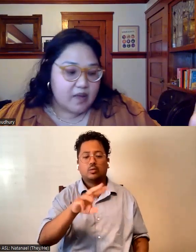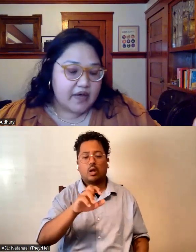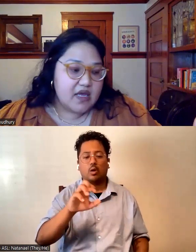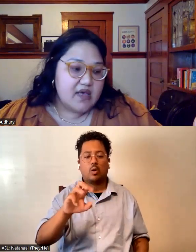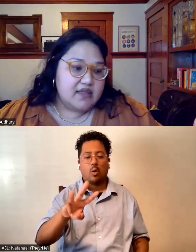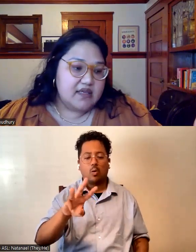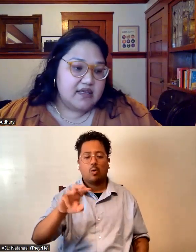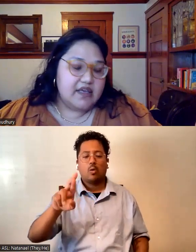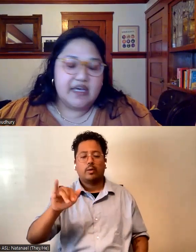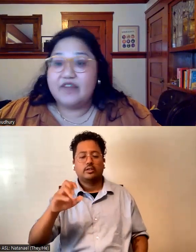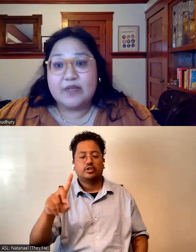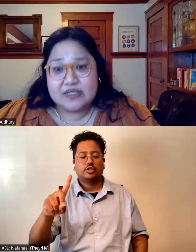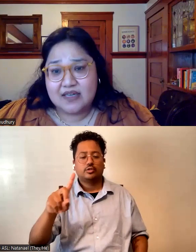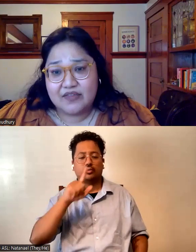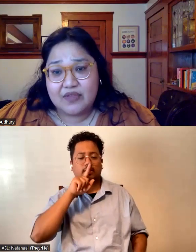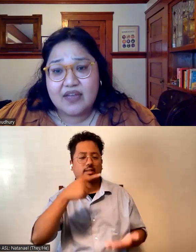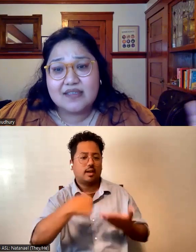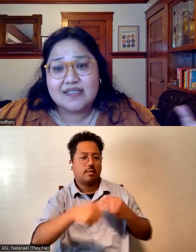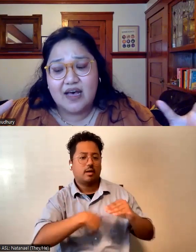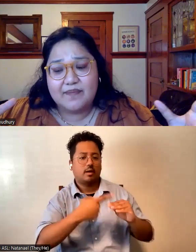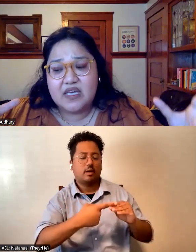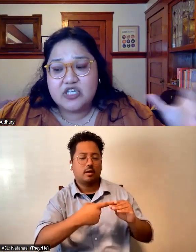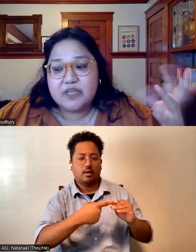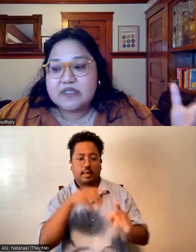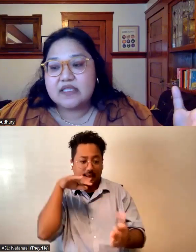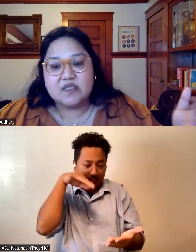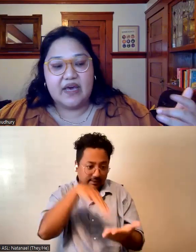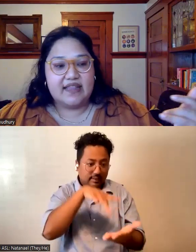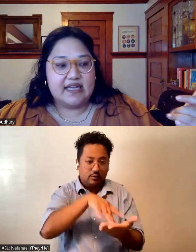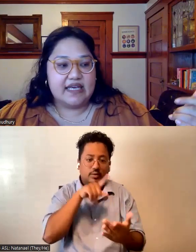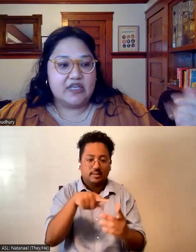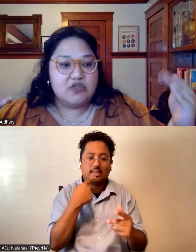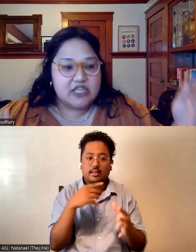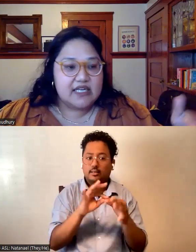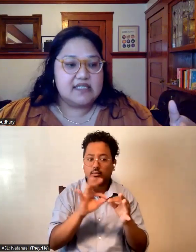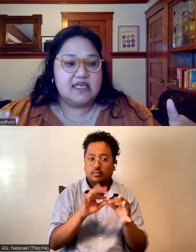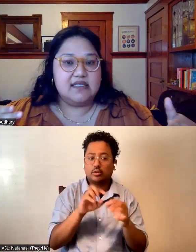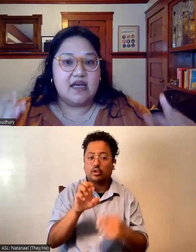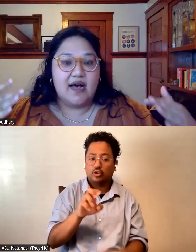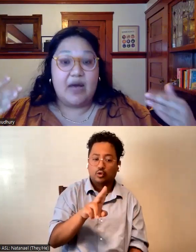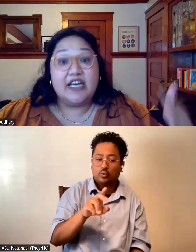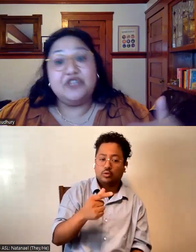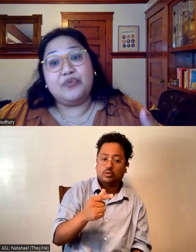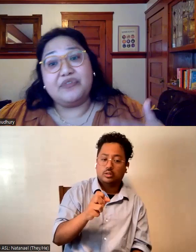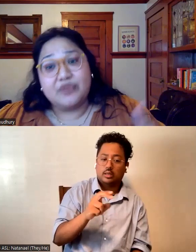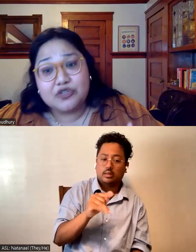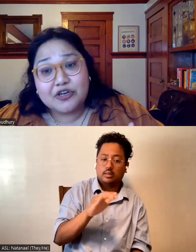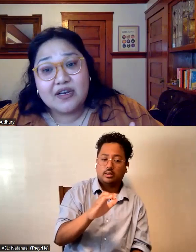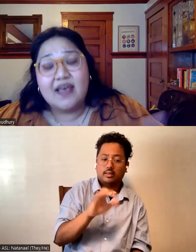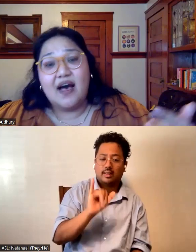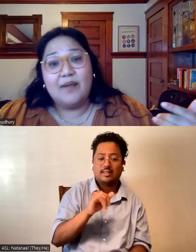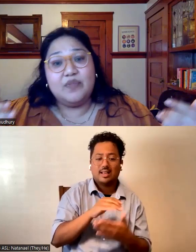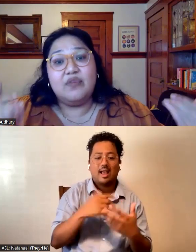book all about the environmental study of euthenics. She puts it this way, that like eugenics is hygiene for the